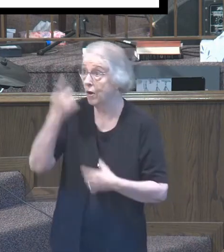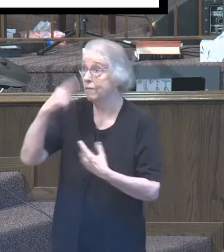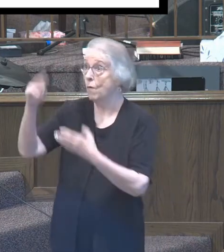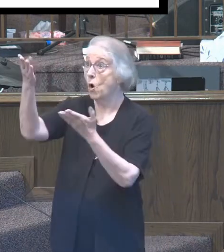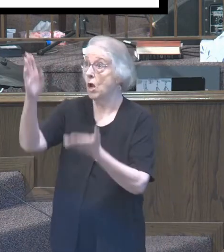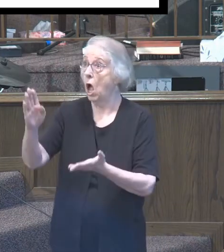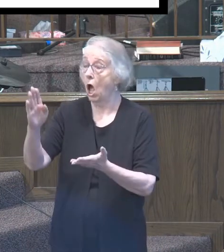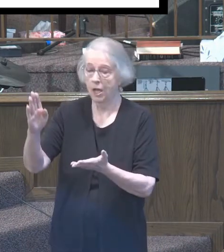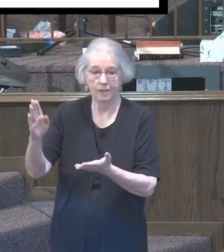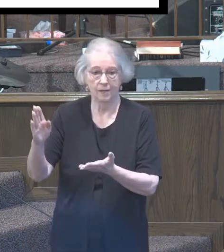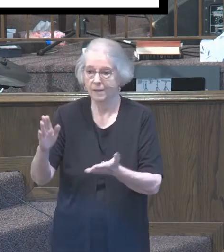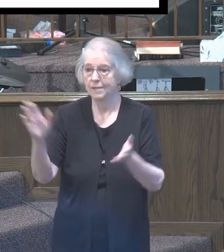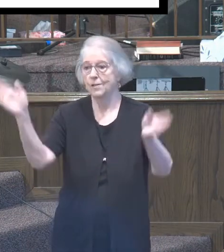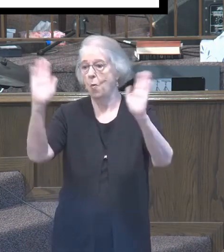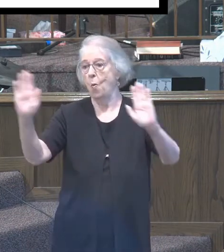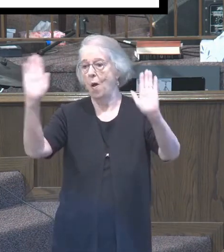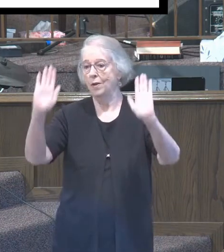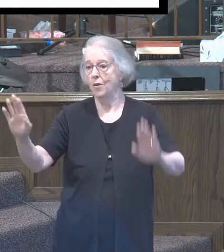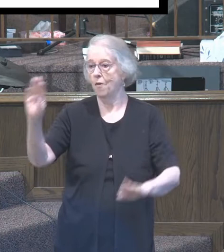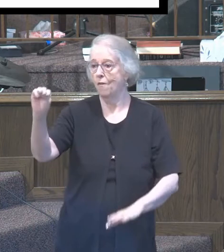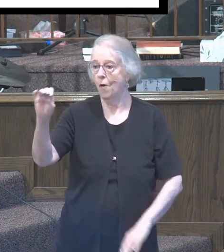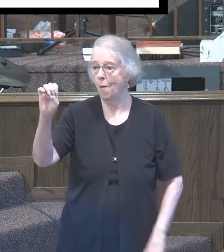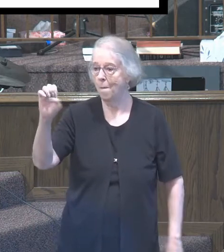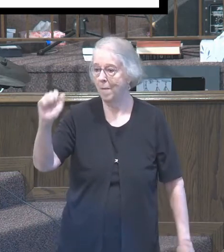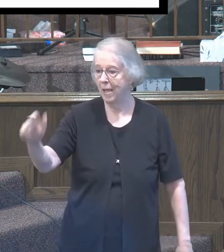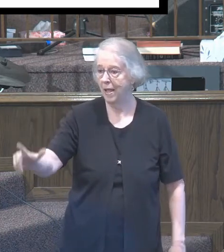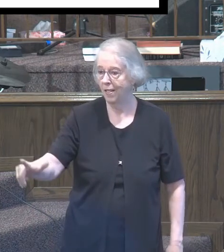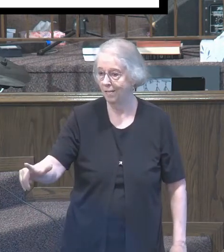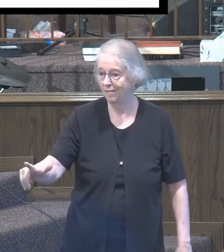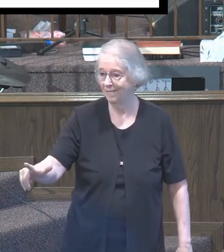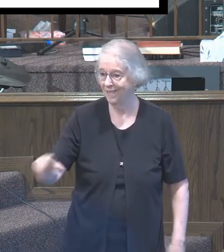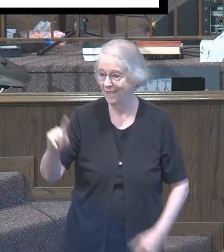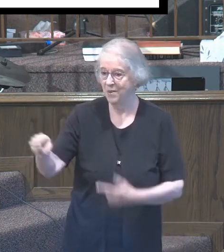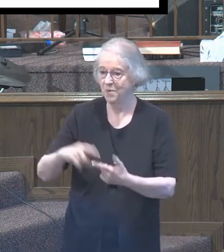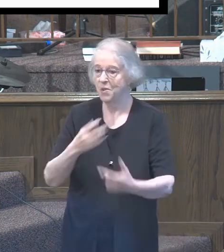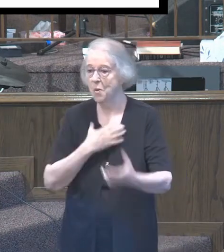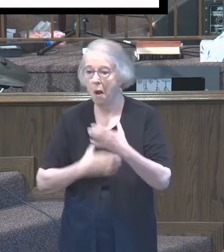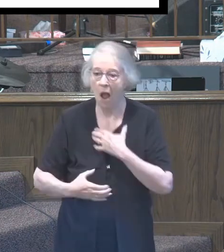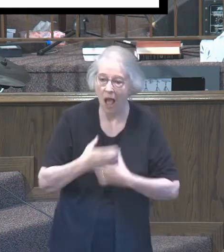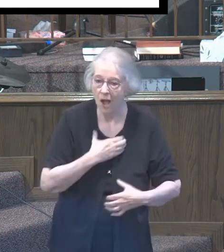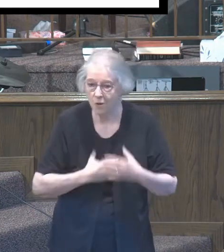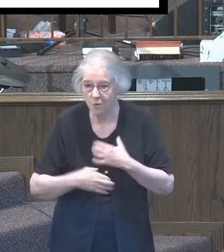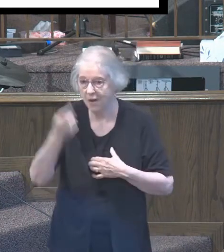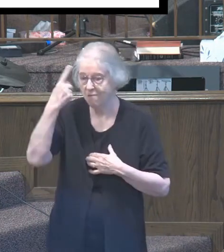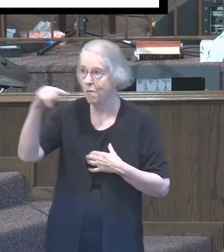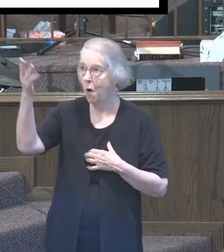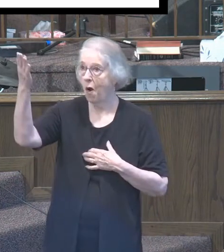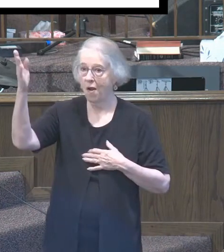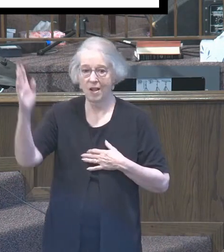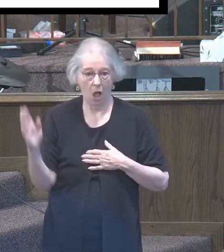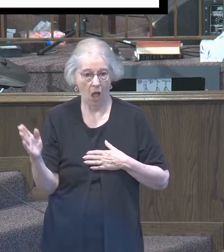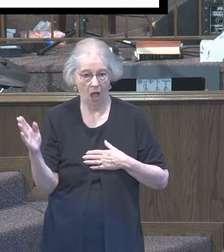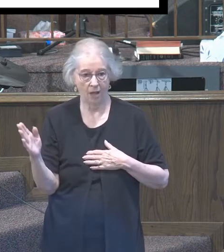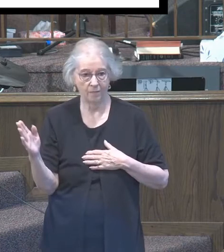best meal you'll ever eat. You're blessed when you care. At the moment of